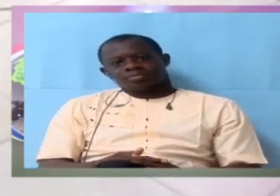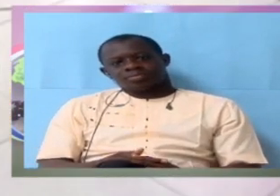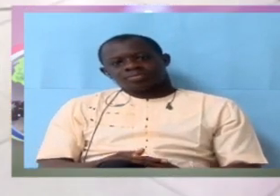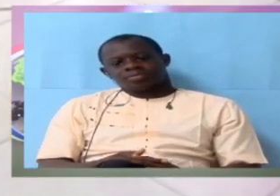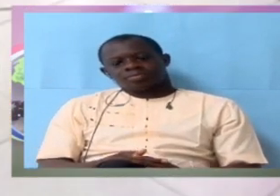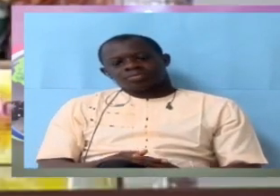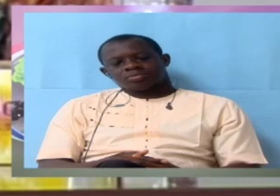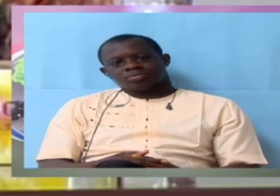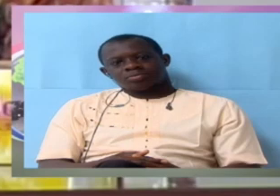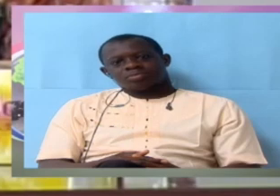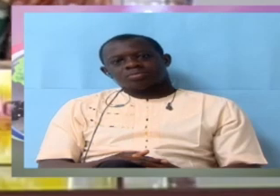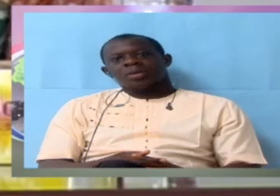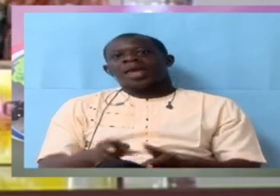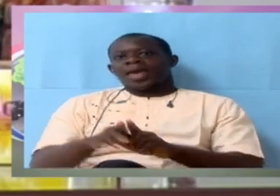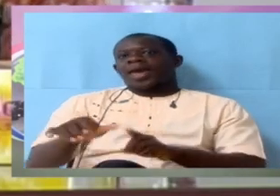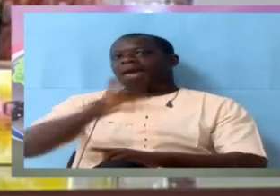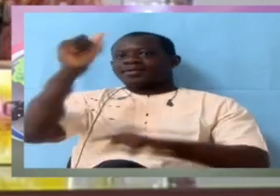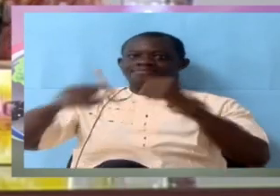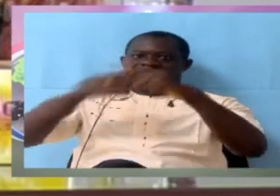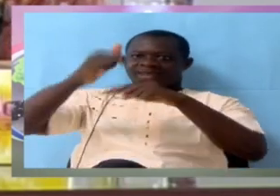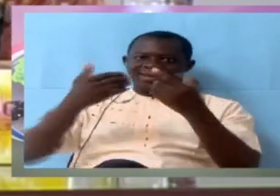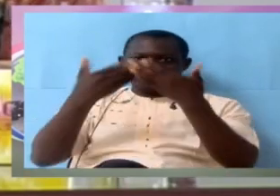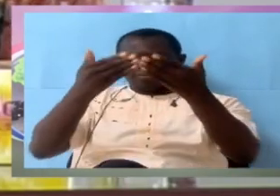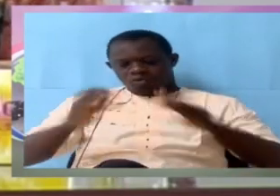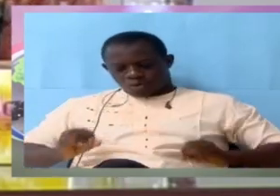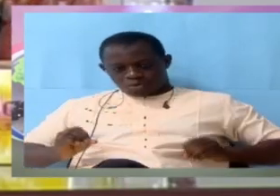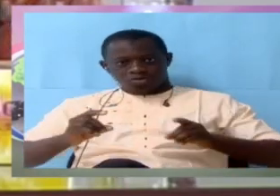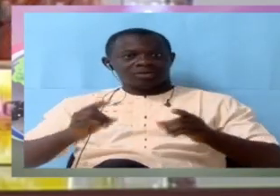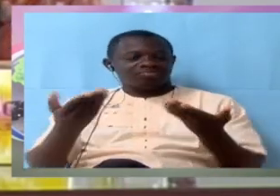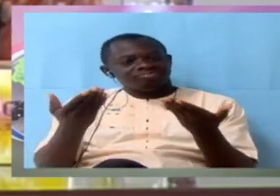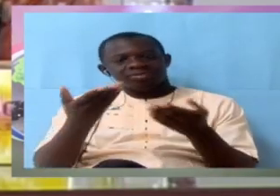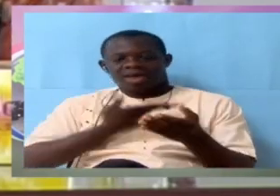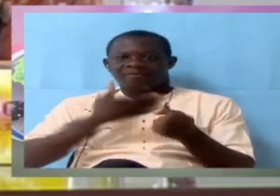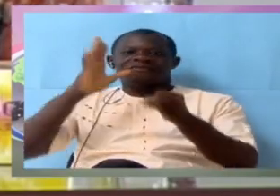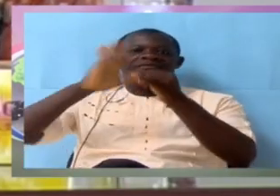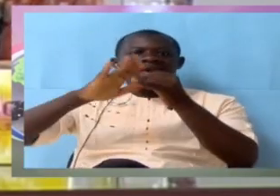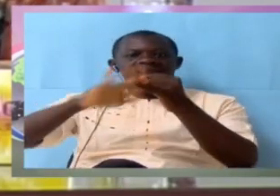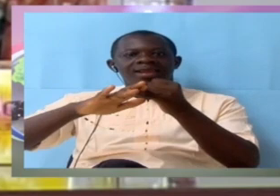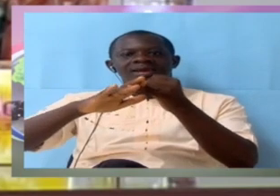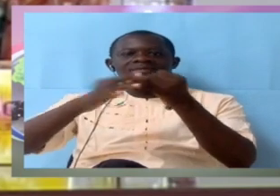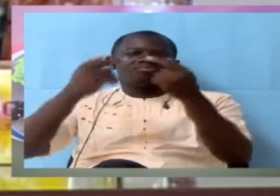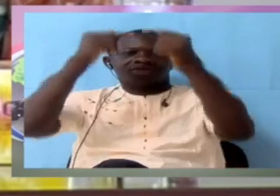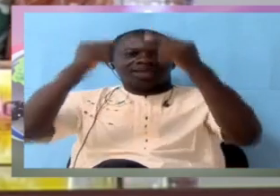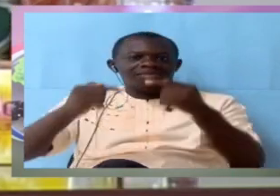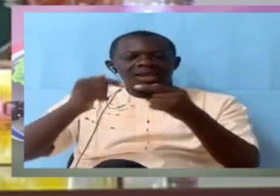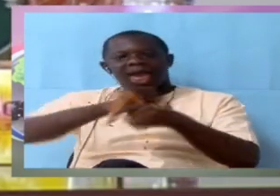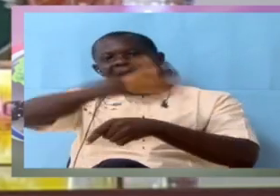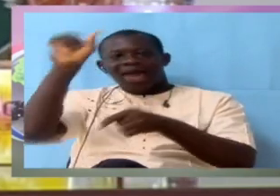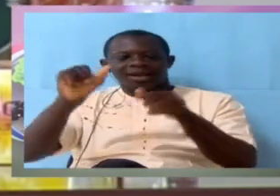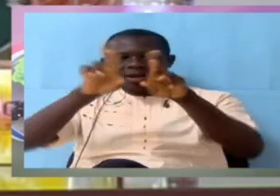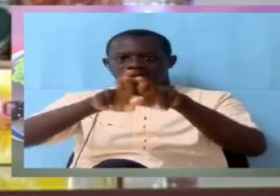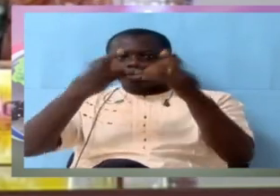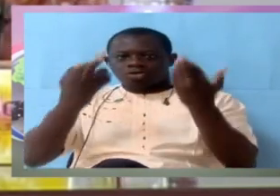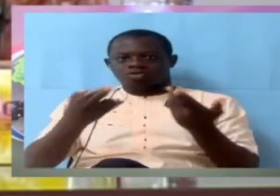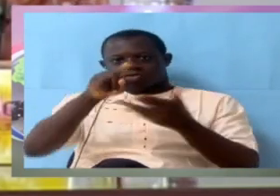Okay. Okay. Then you shall be given the opportunity to give any closing remarks you may have and recommendations.